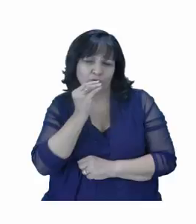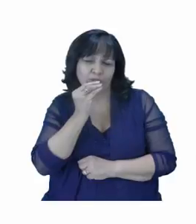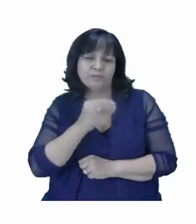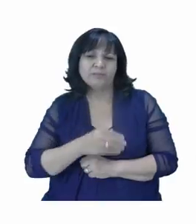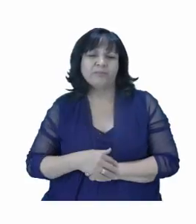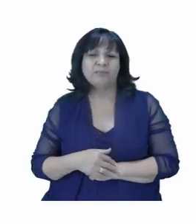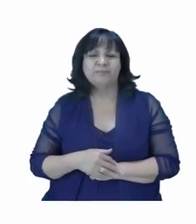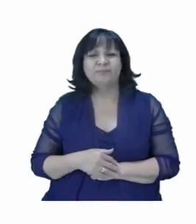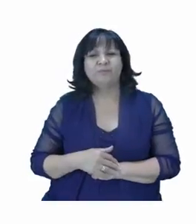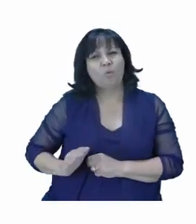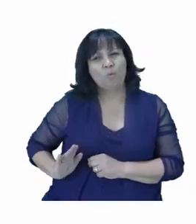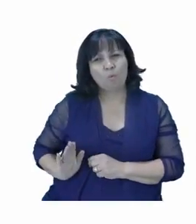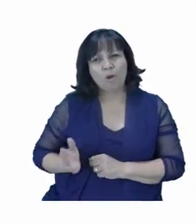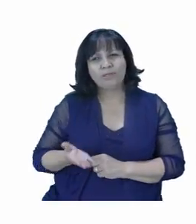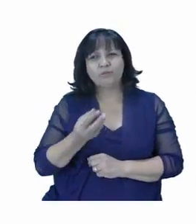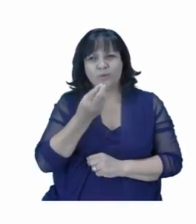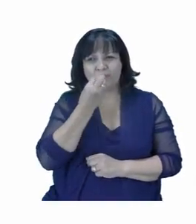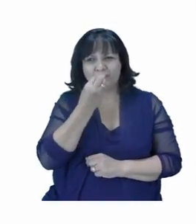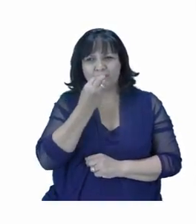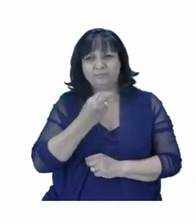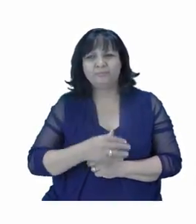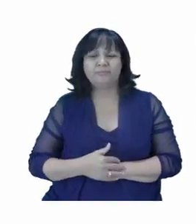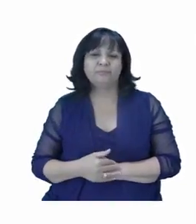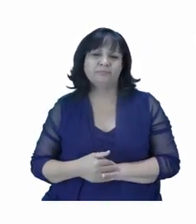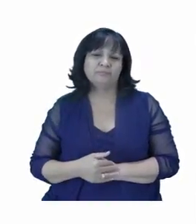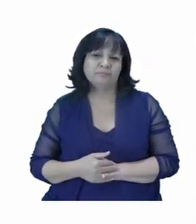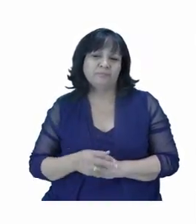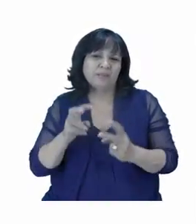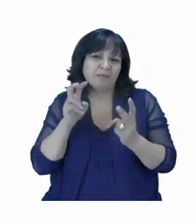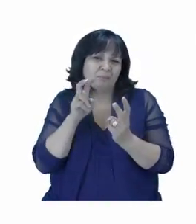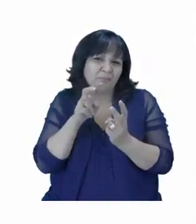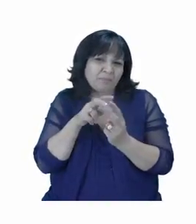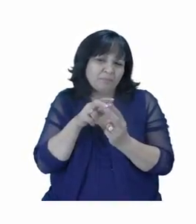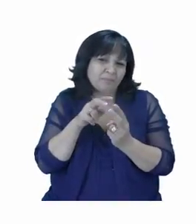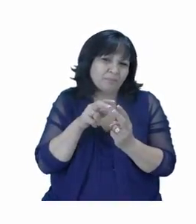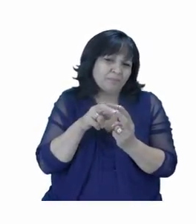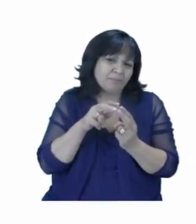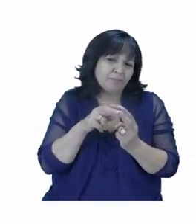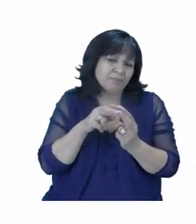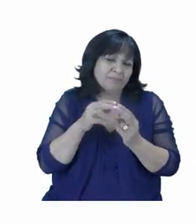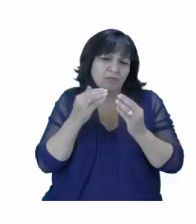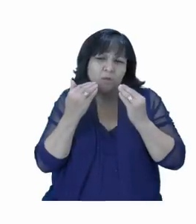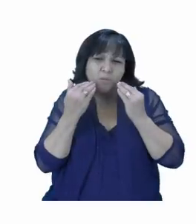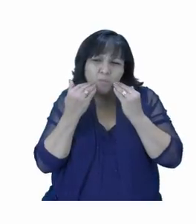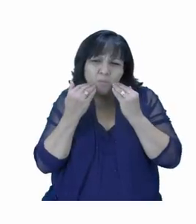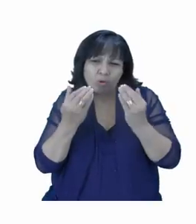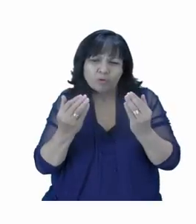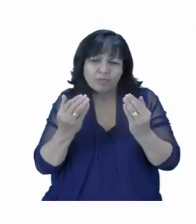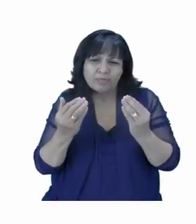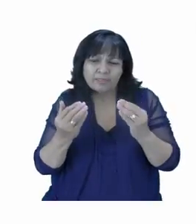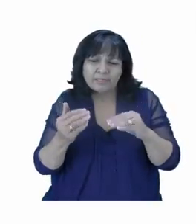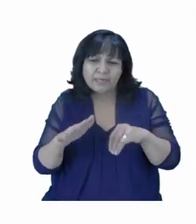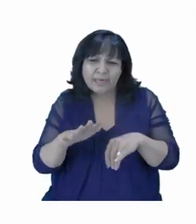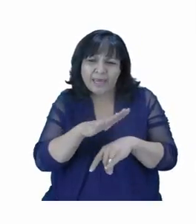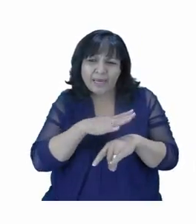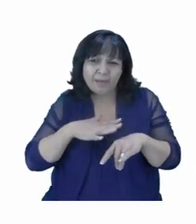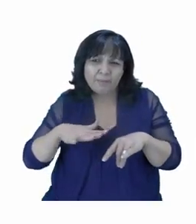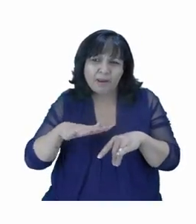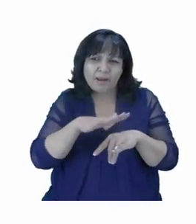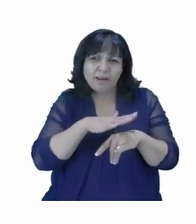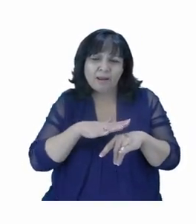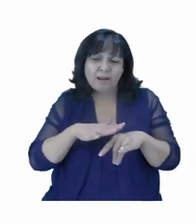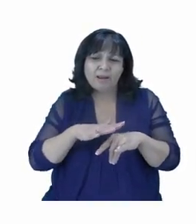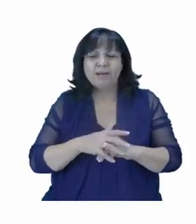to eat. Now, bunnies are very important animals. They are also cute and